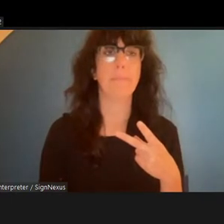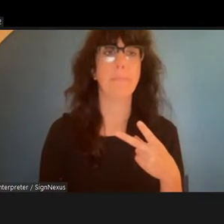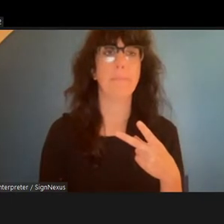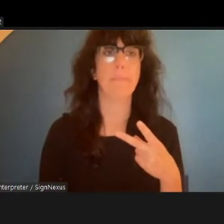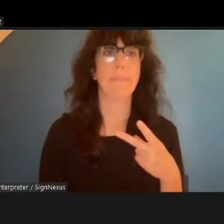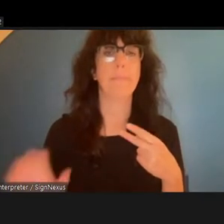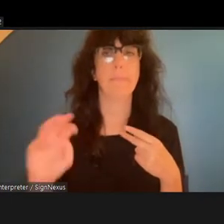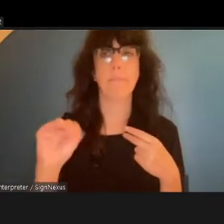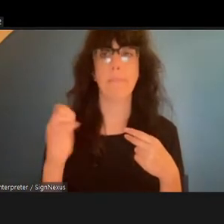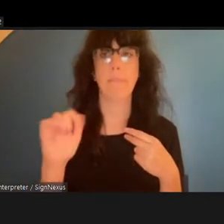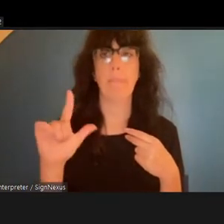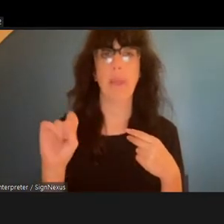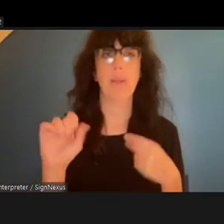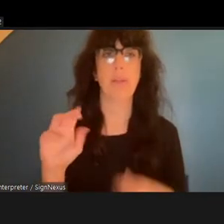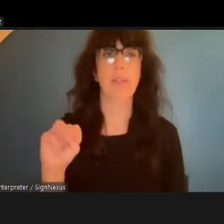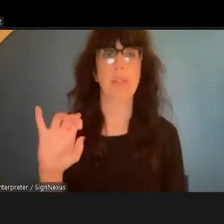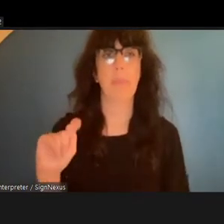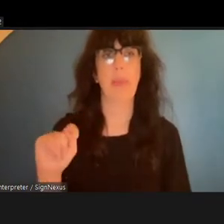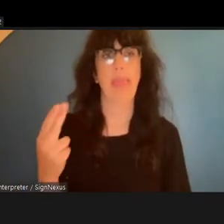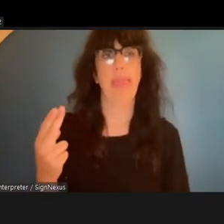michael smith